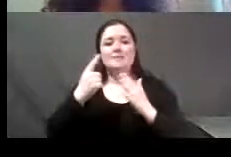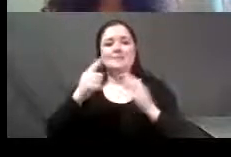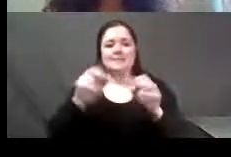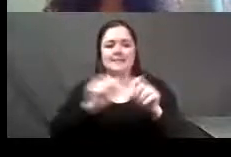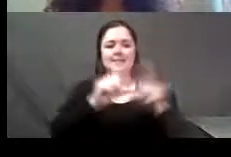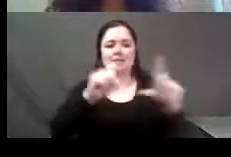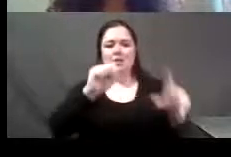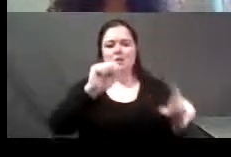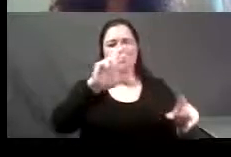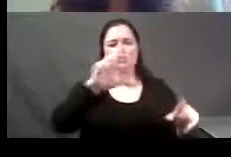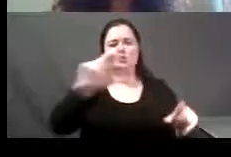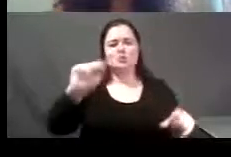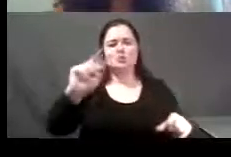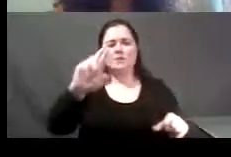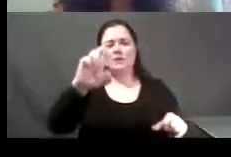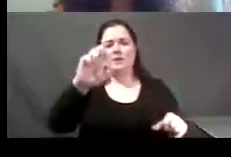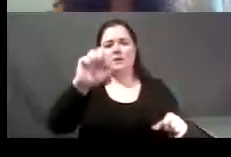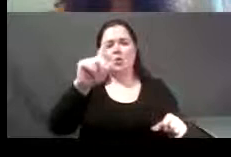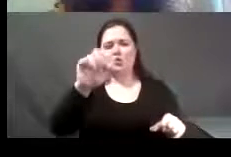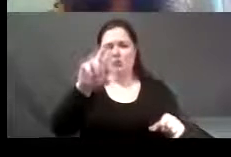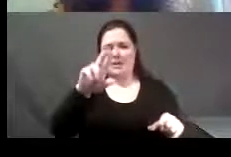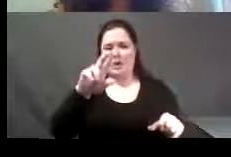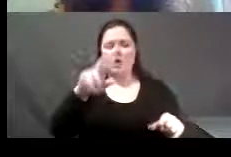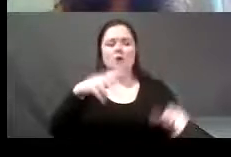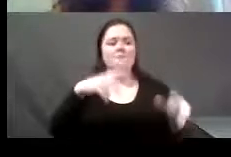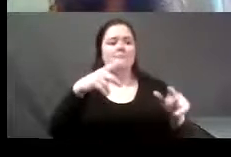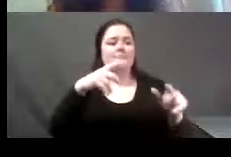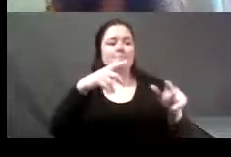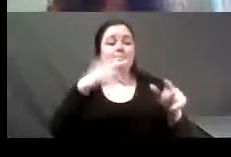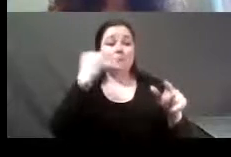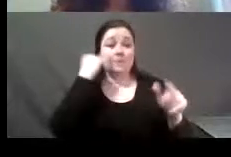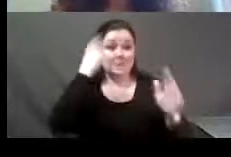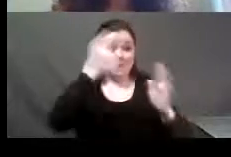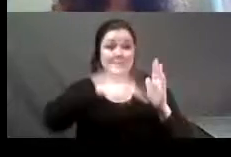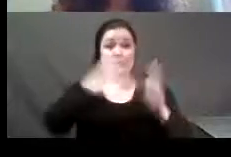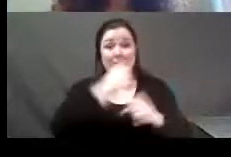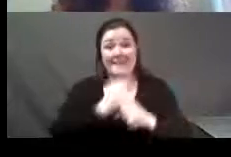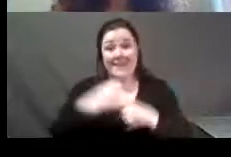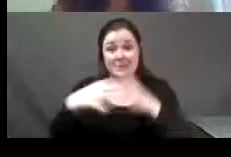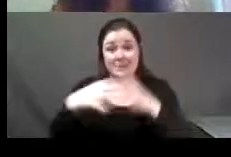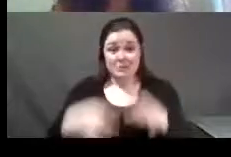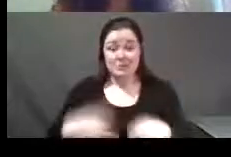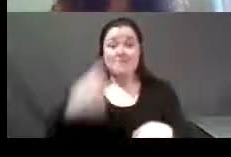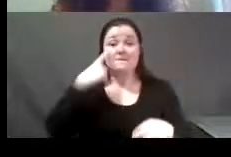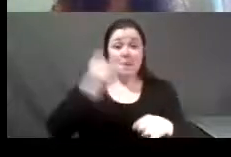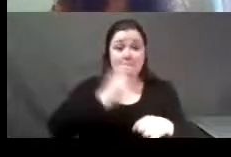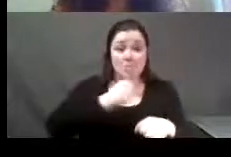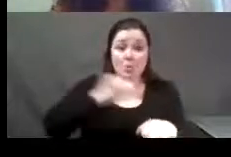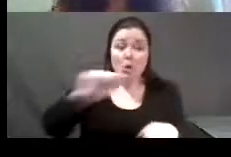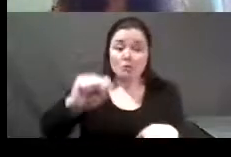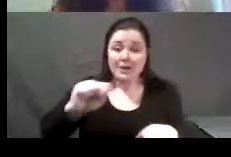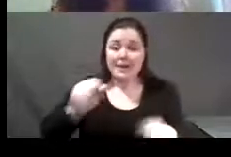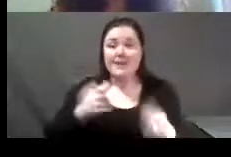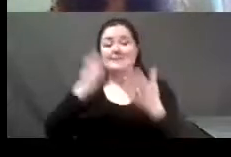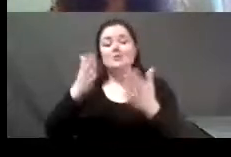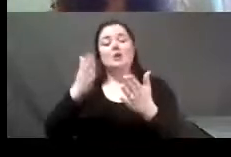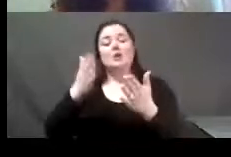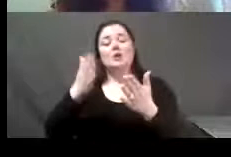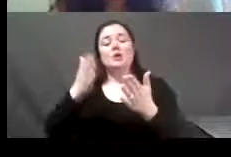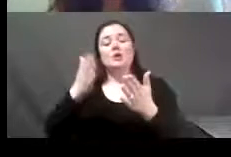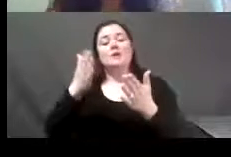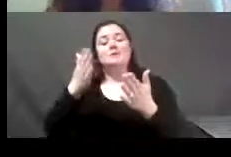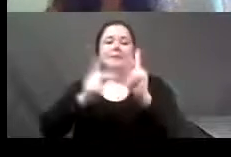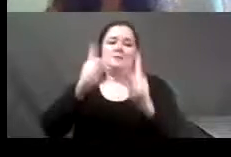that description as well. For protests, I always suggest places for rest and accessible